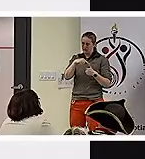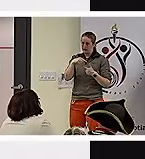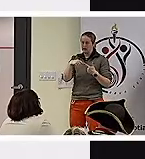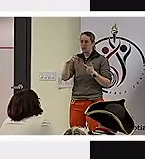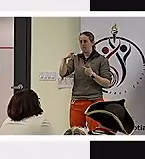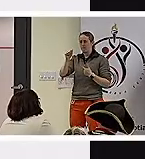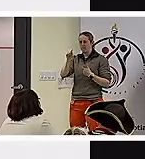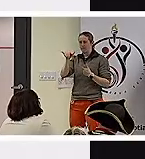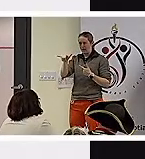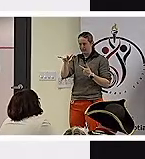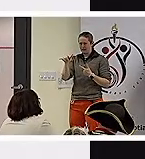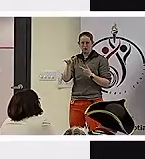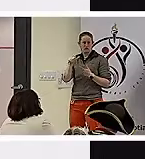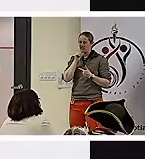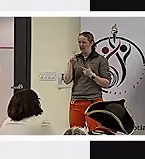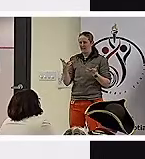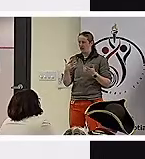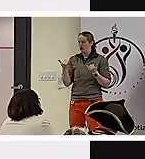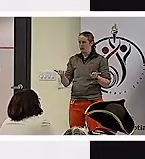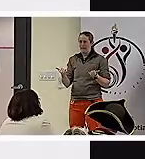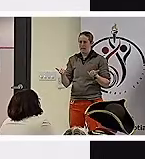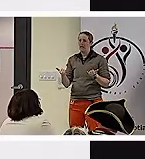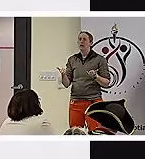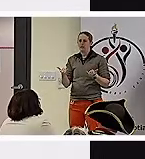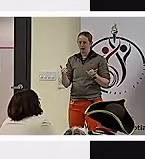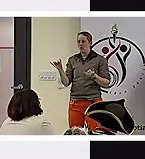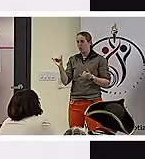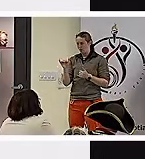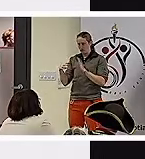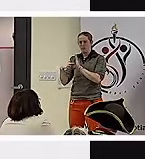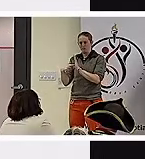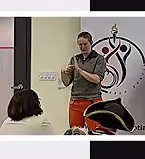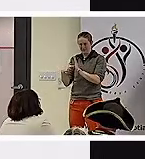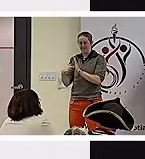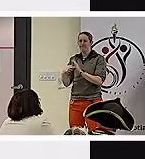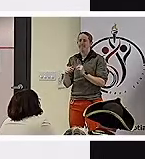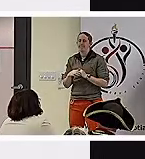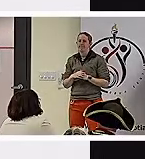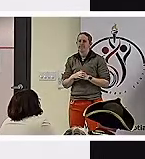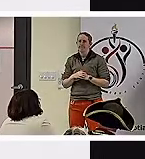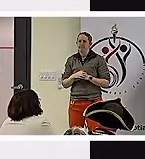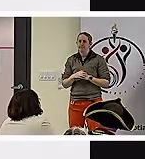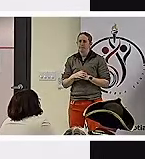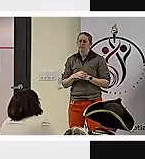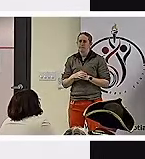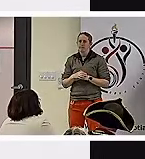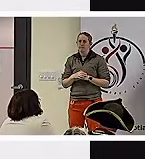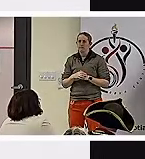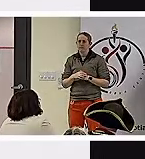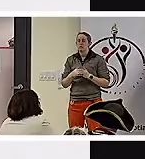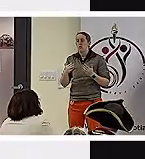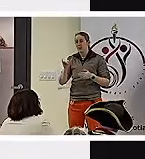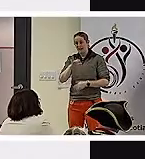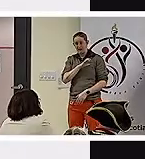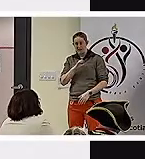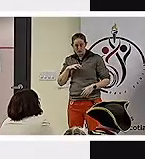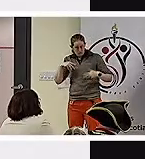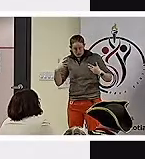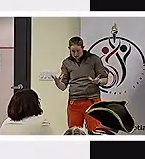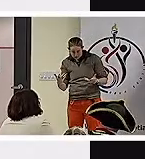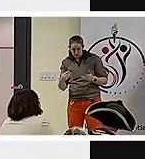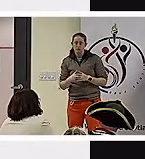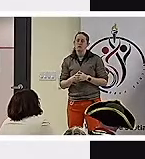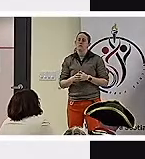who is not here today. He is also one of the representatives. And basically what members council is it's a place